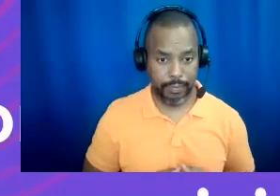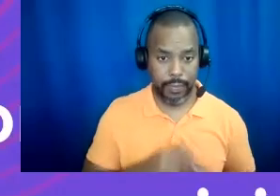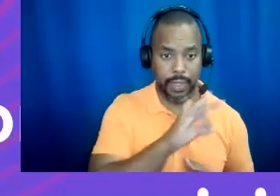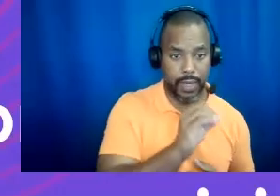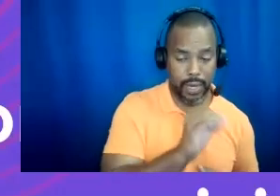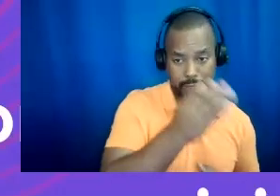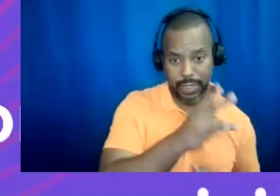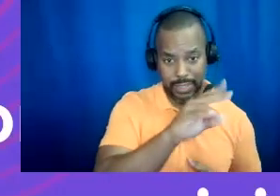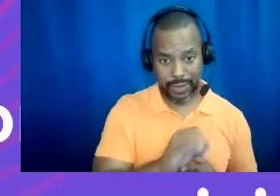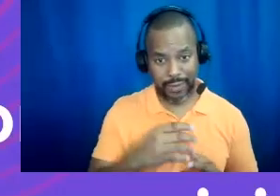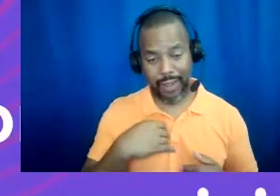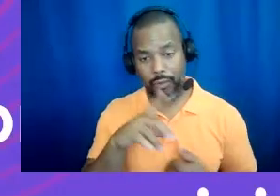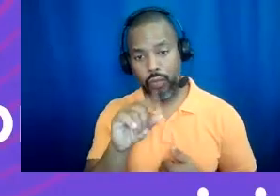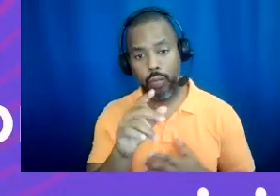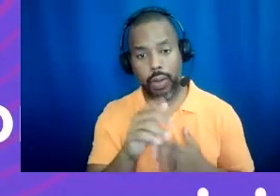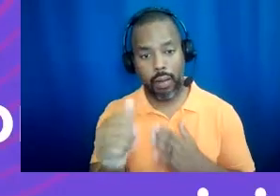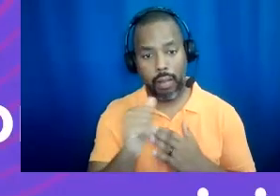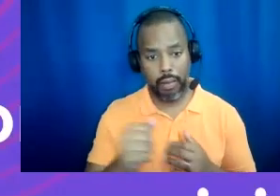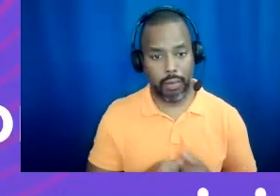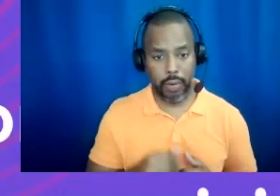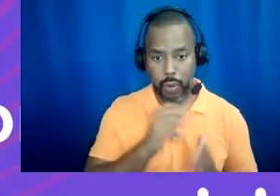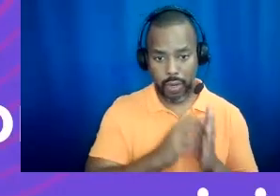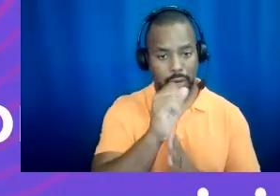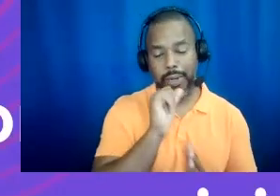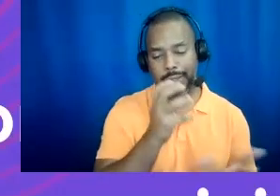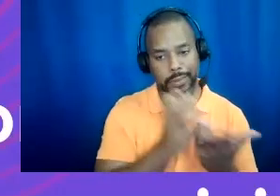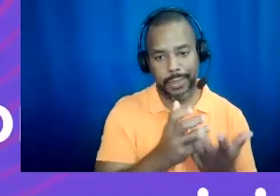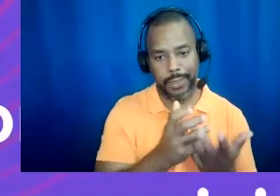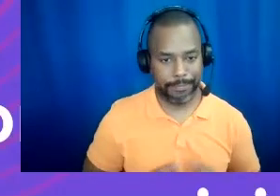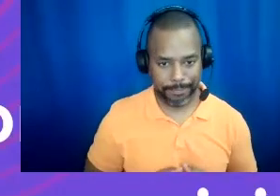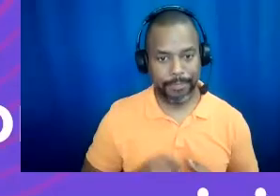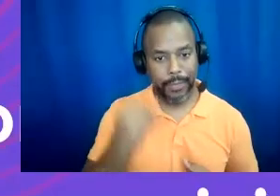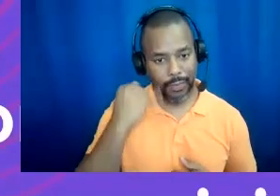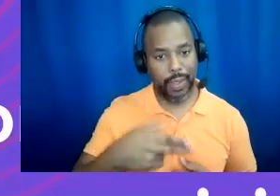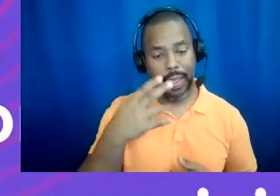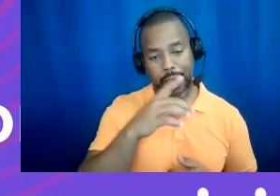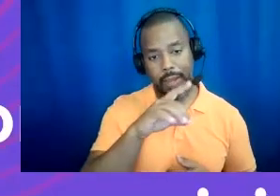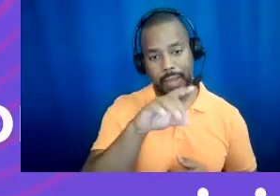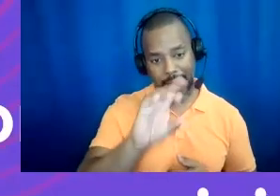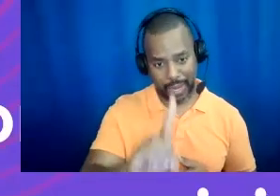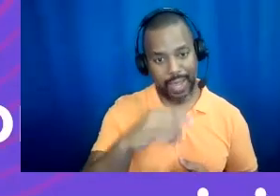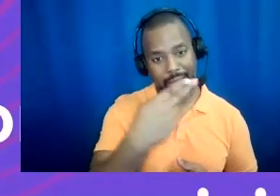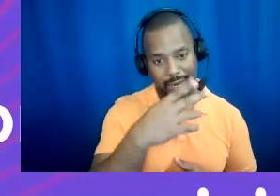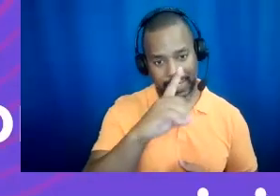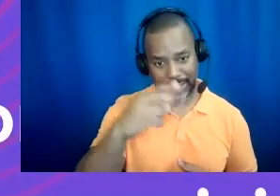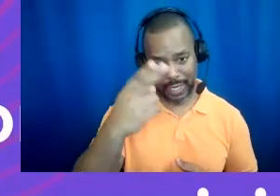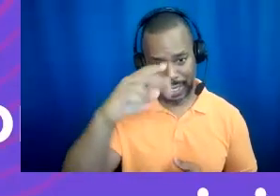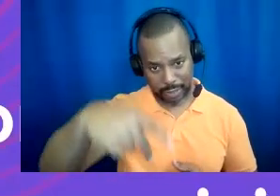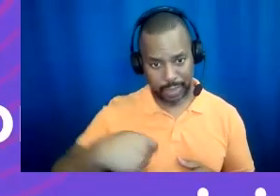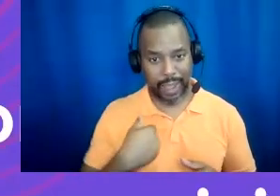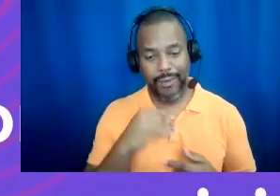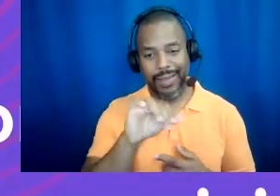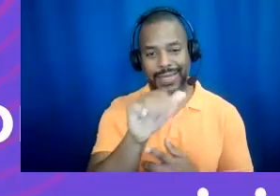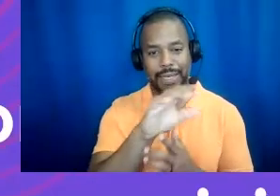a $20 copay. Your deductible does not apply. Members on our high deductible health plan, you have a 10% coinsurance after your deductible